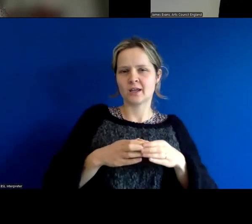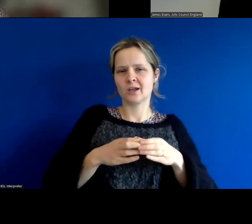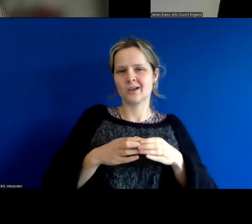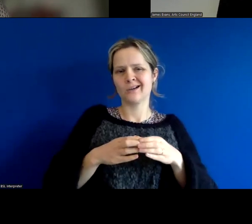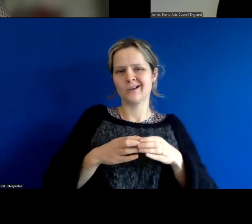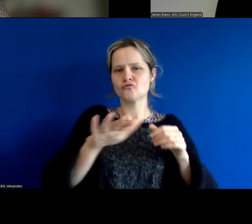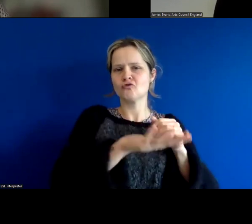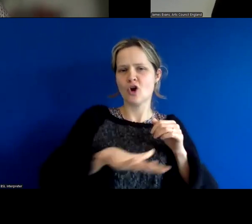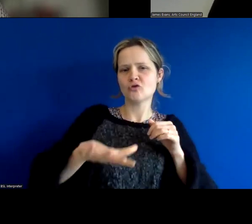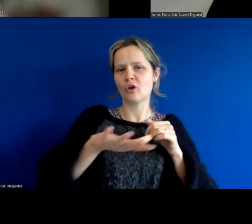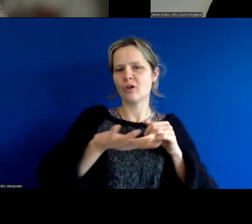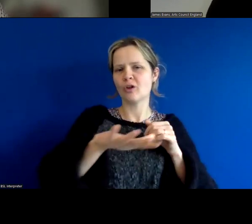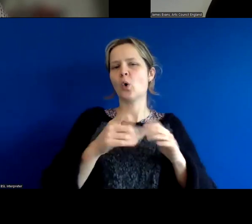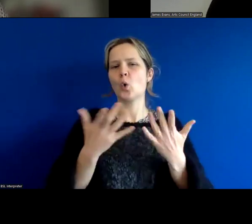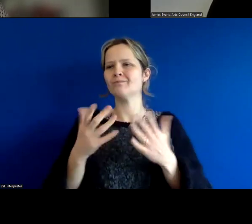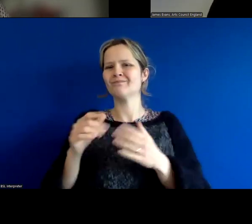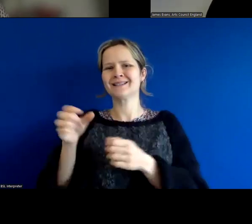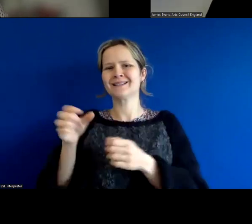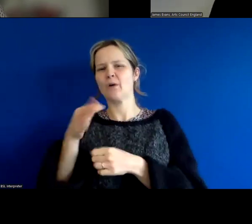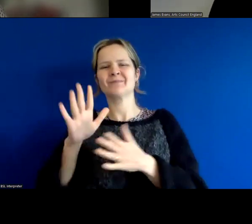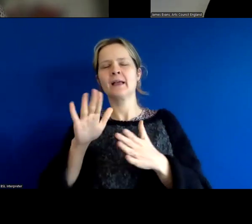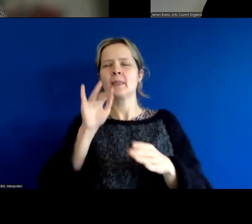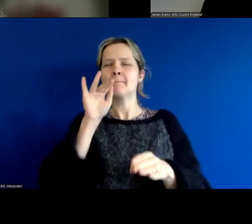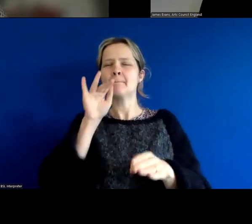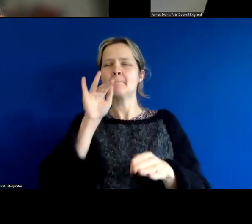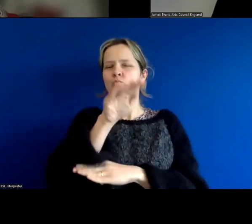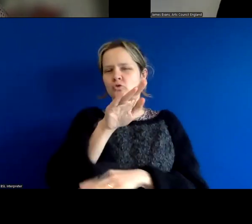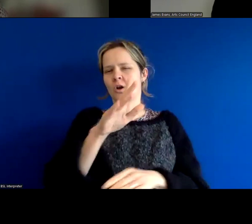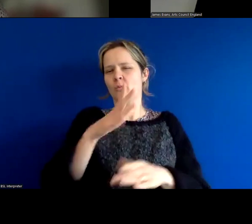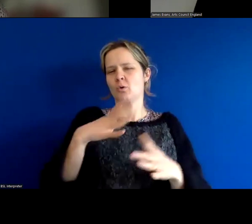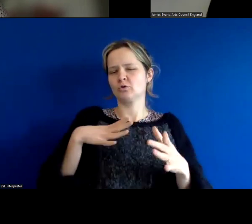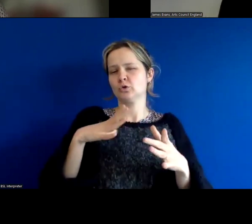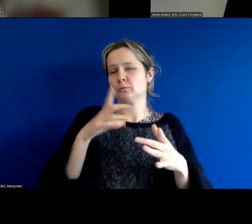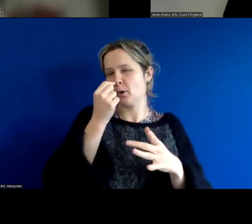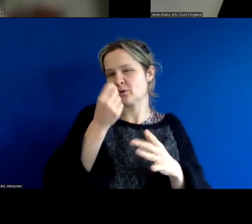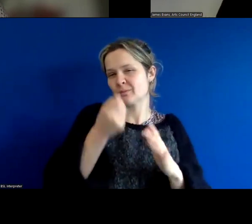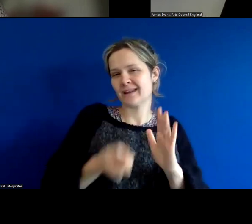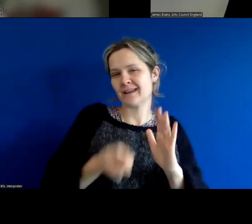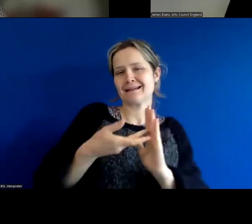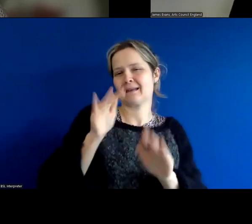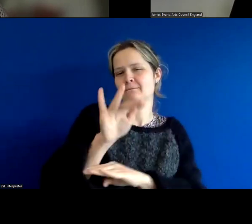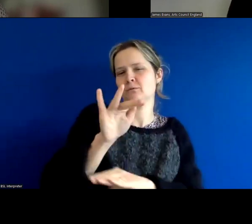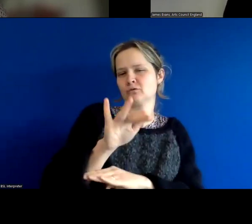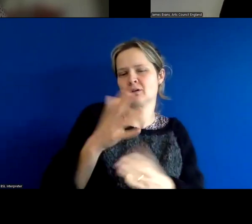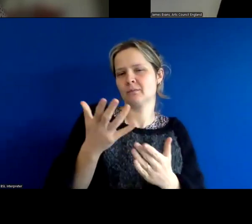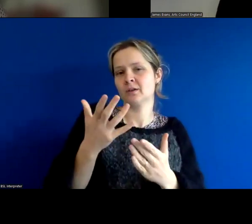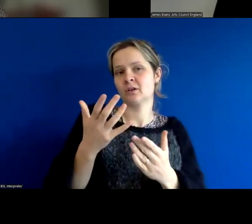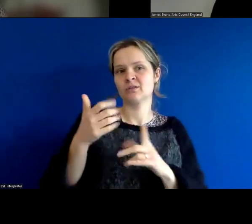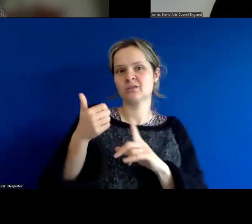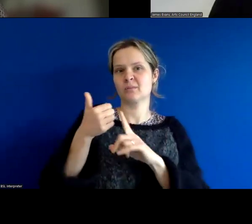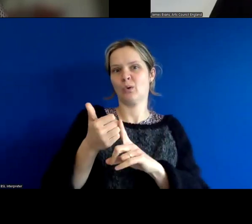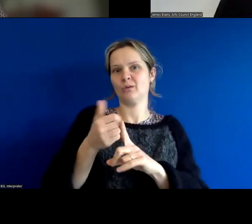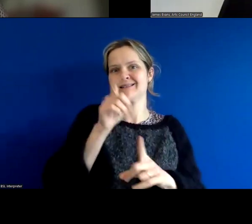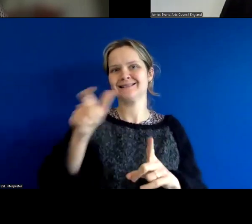want to look at in the future around how we might want to chunk up the data in different ways to support our stakeholders. So those types